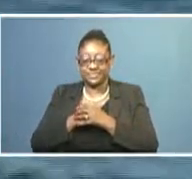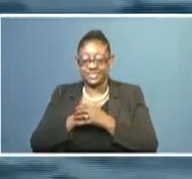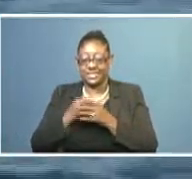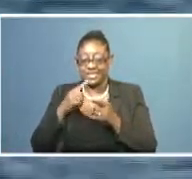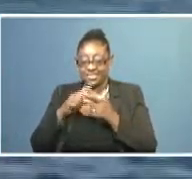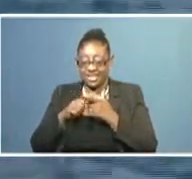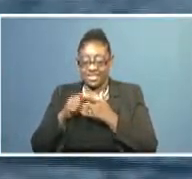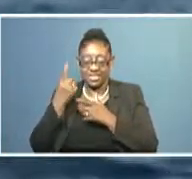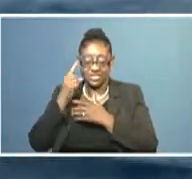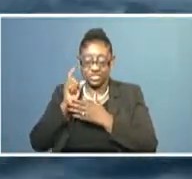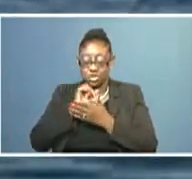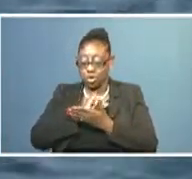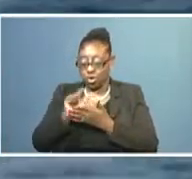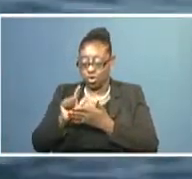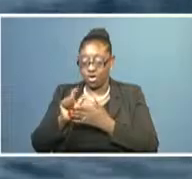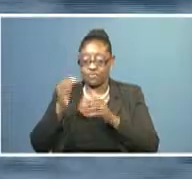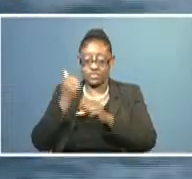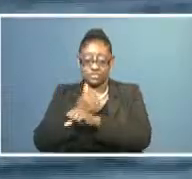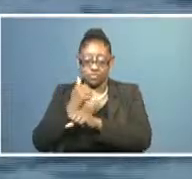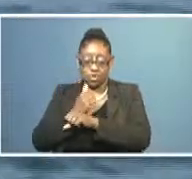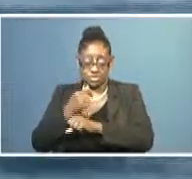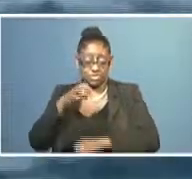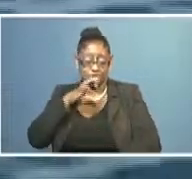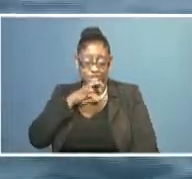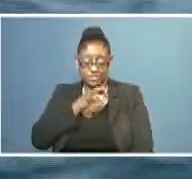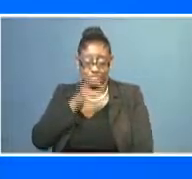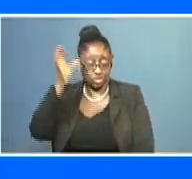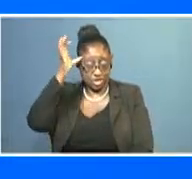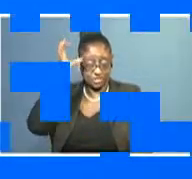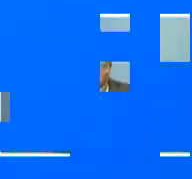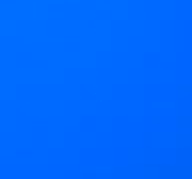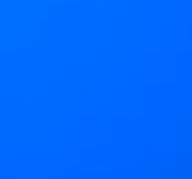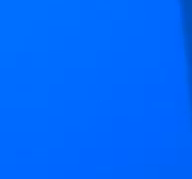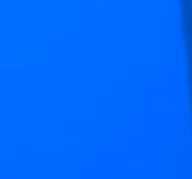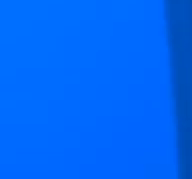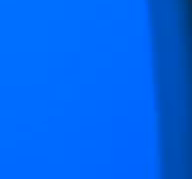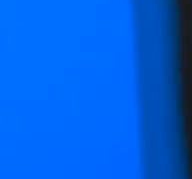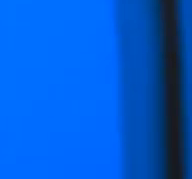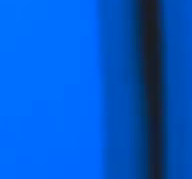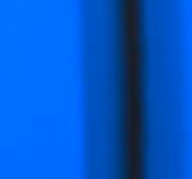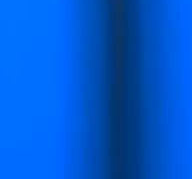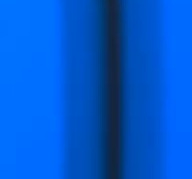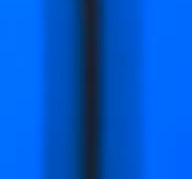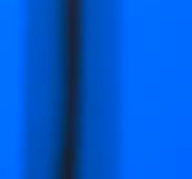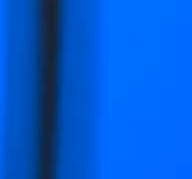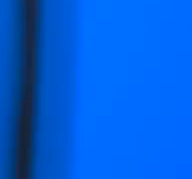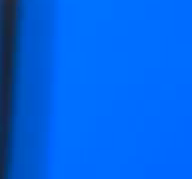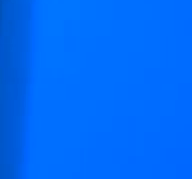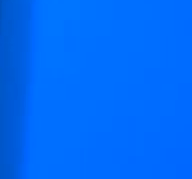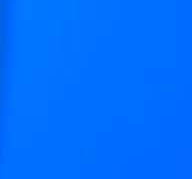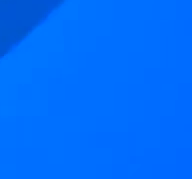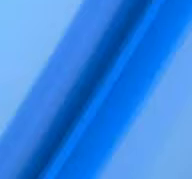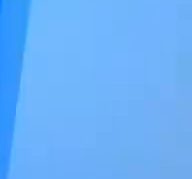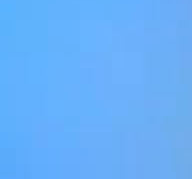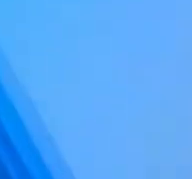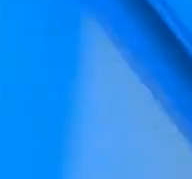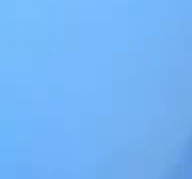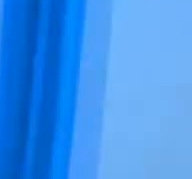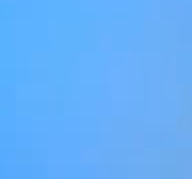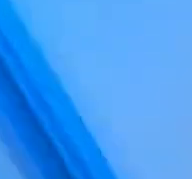And that's going to be a wrap on Sports Friday. I'm Charles Fisher. Enjoy your weekend. This is ZNS Total